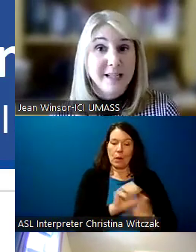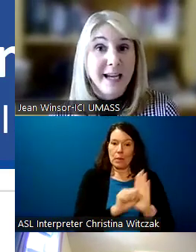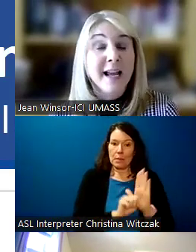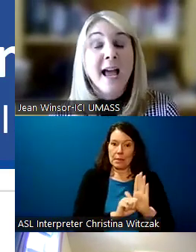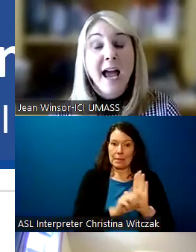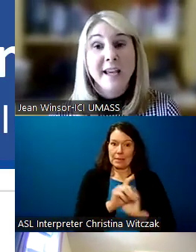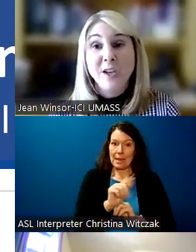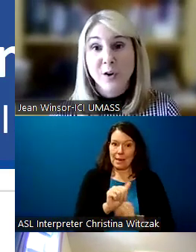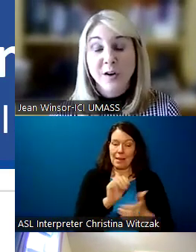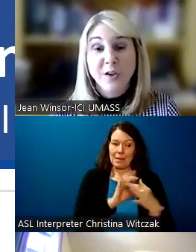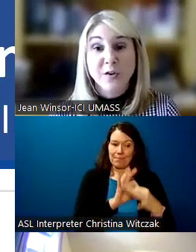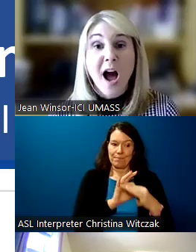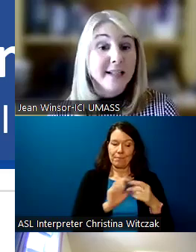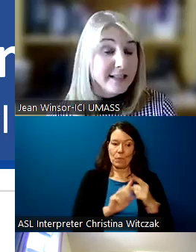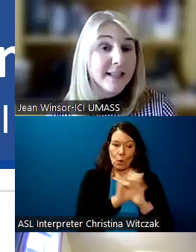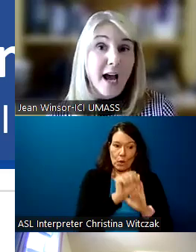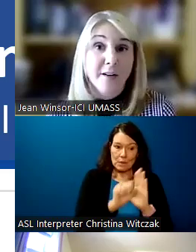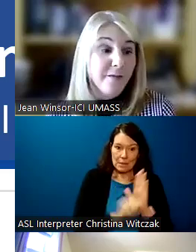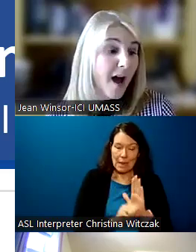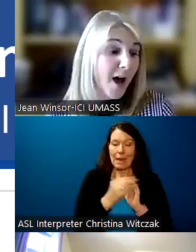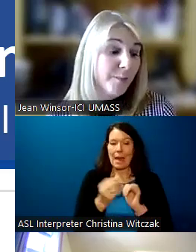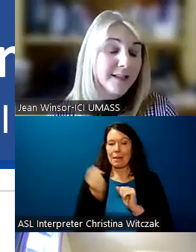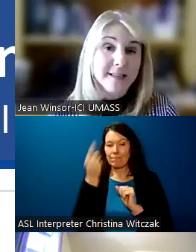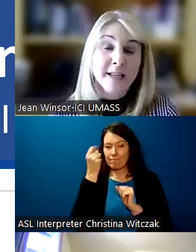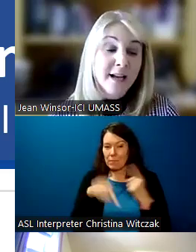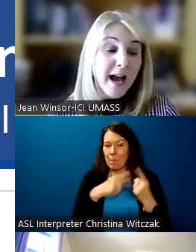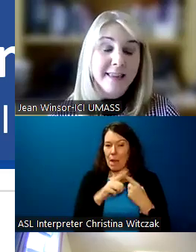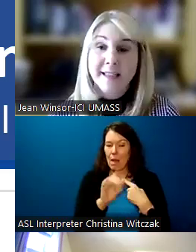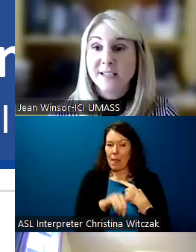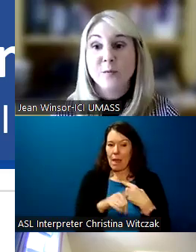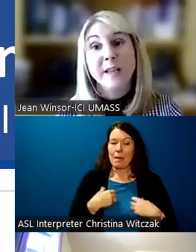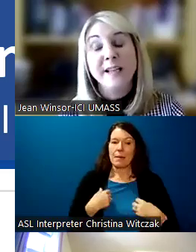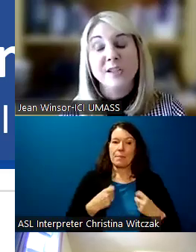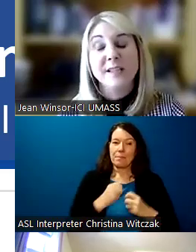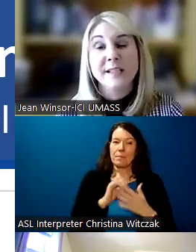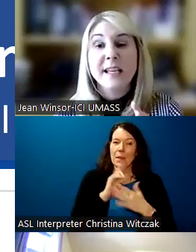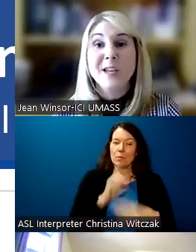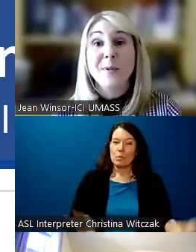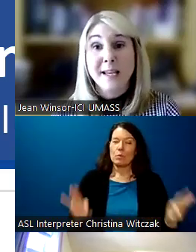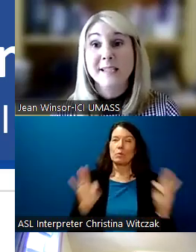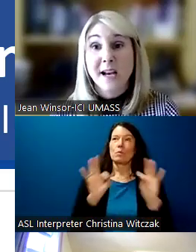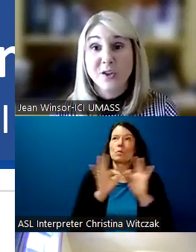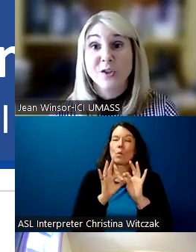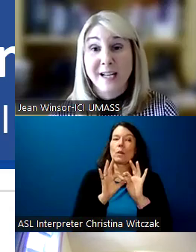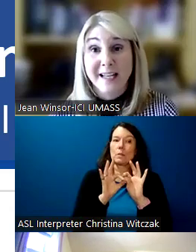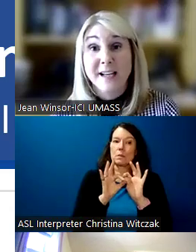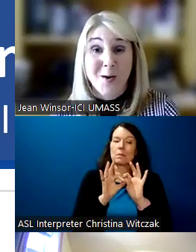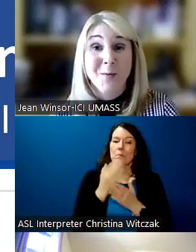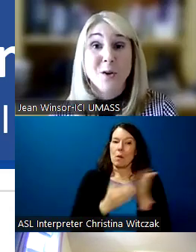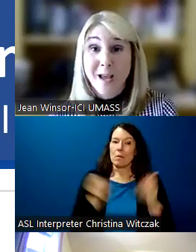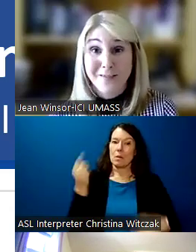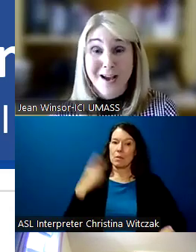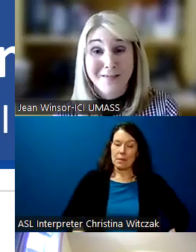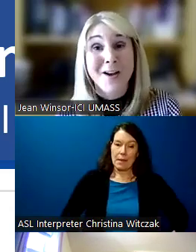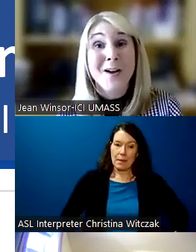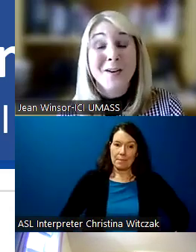your state and that you're cognizant of, because I think that's a really just key piece to understand. We